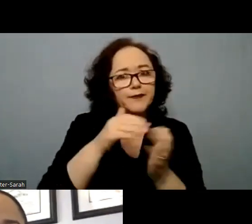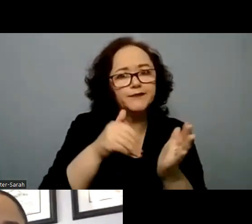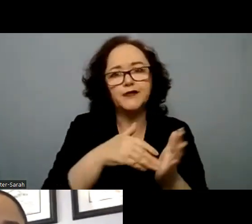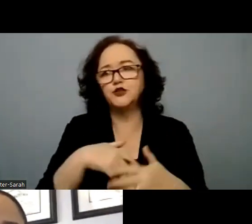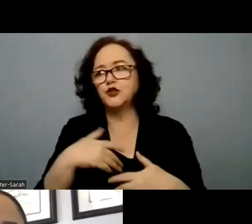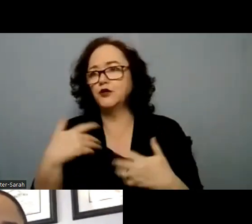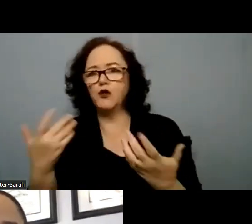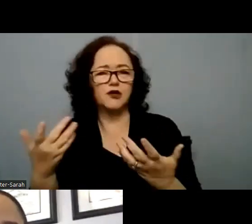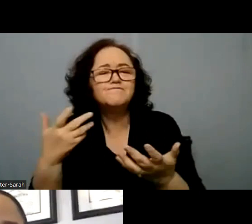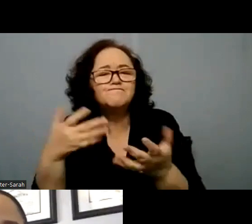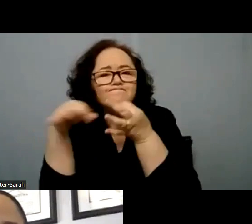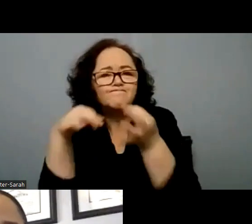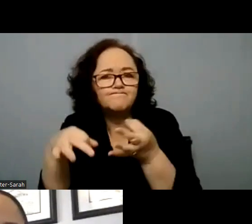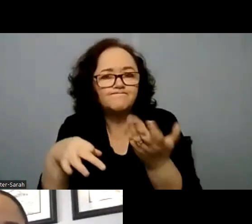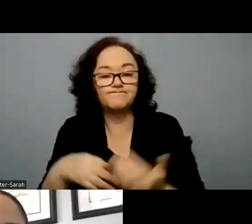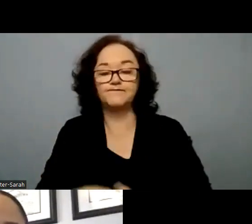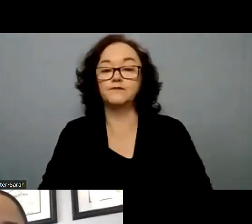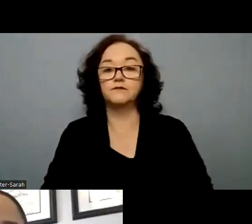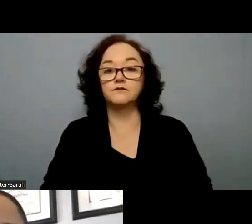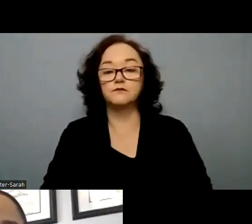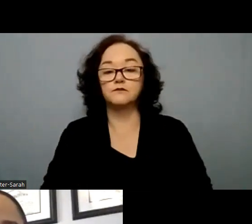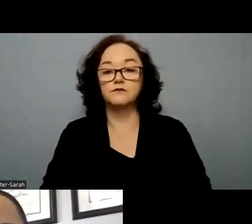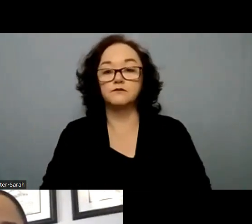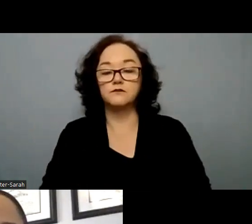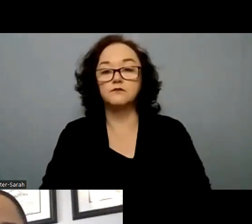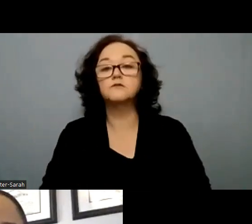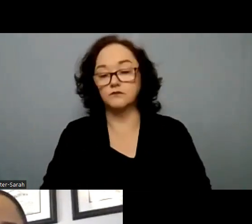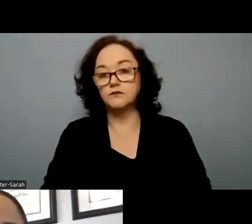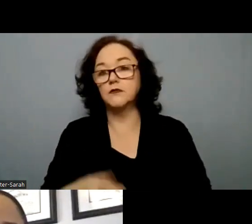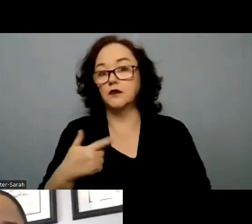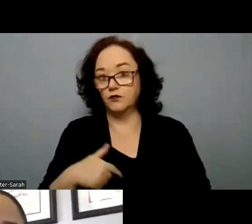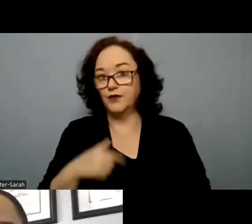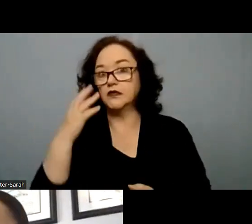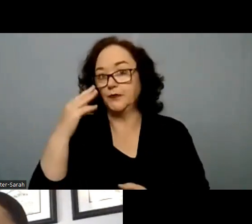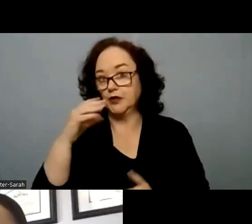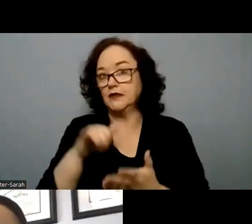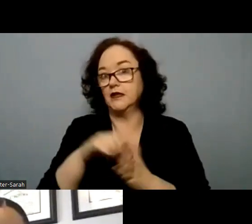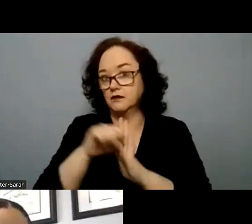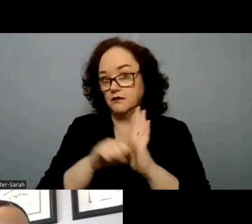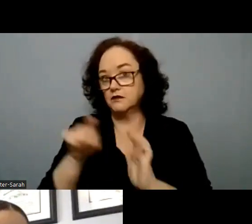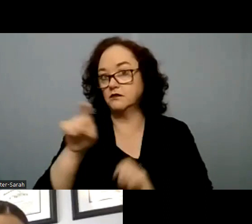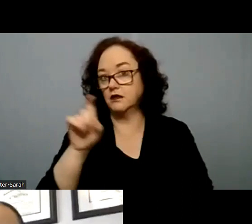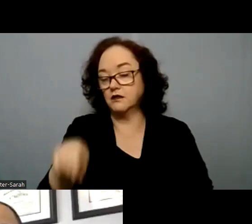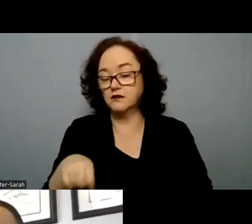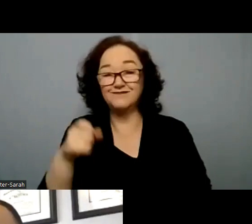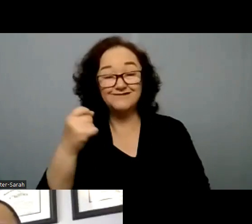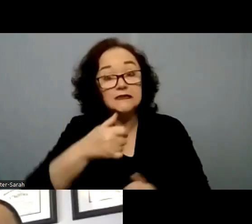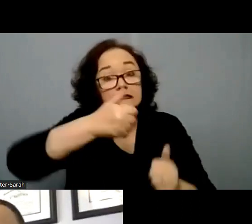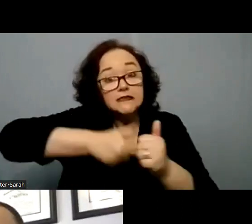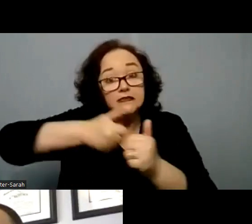that. Since we've had experience with that in Texas, I do want to note, every state is unique.